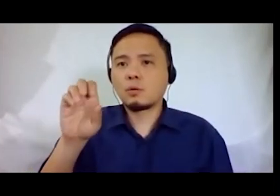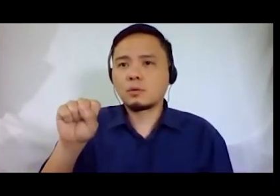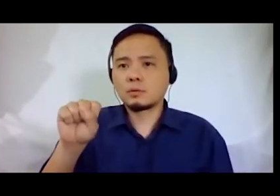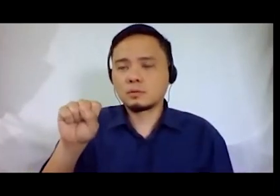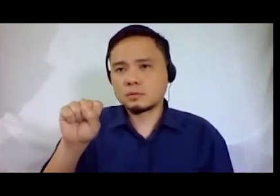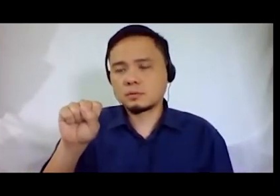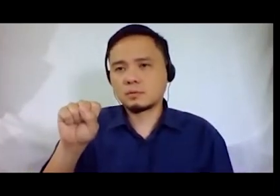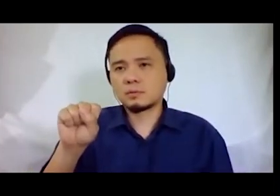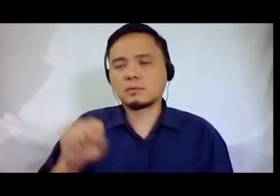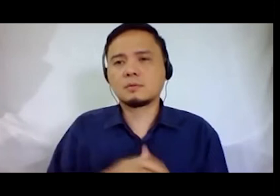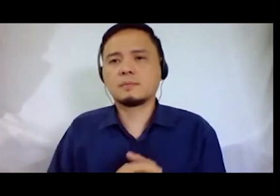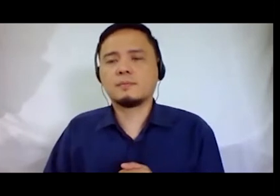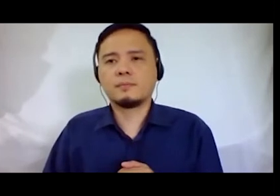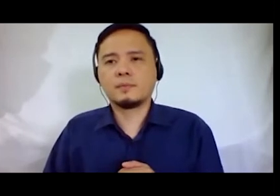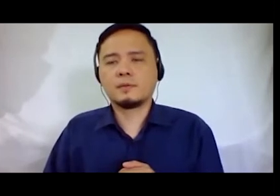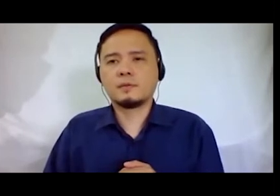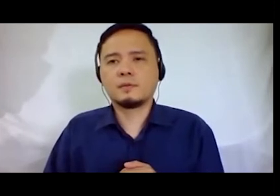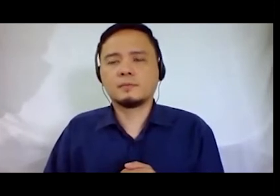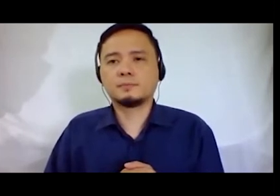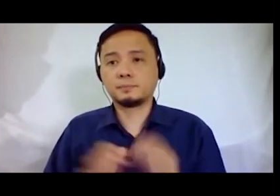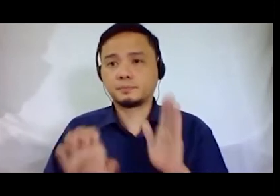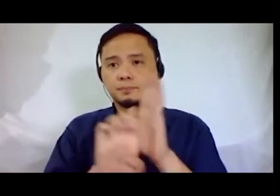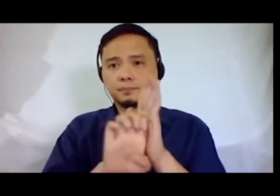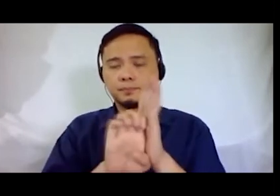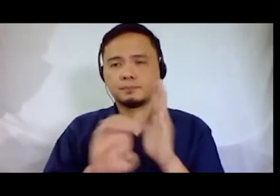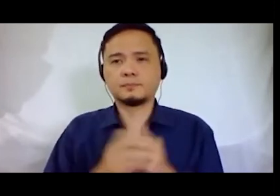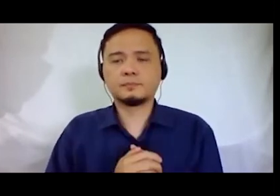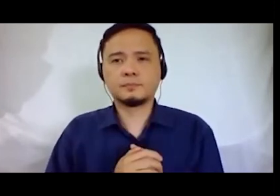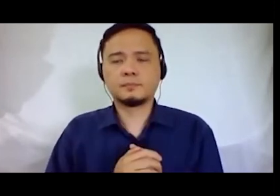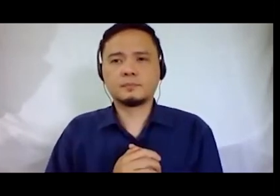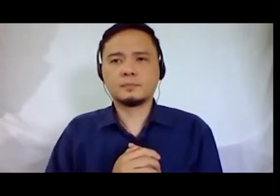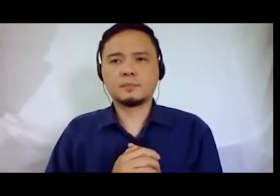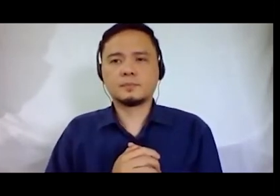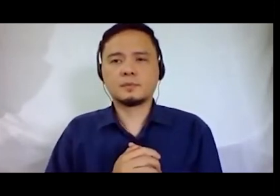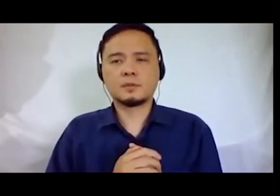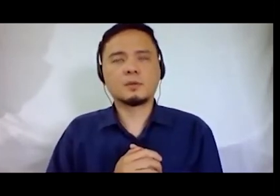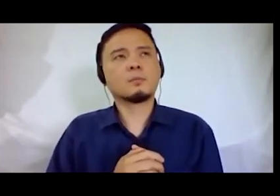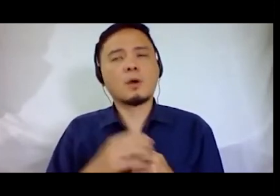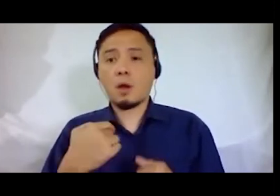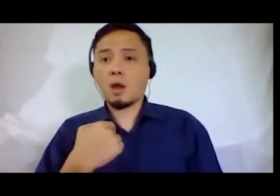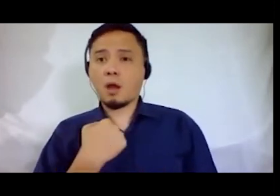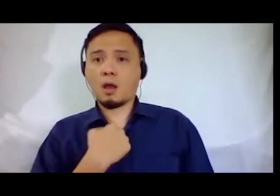so, you know, for example, if you're saying, I saw two children,